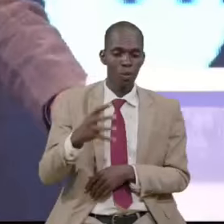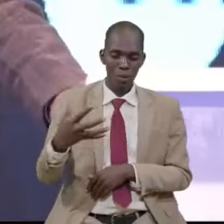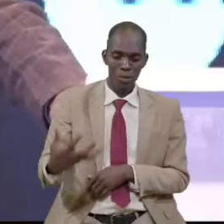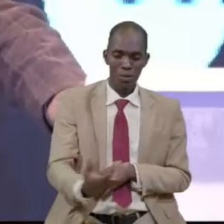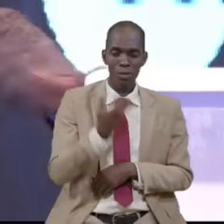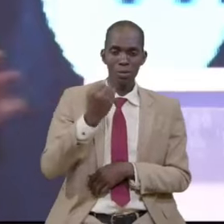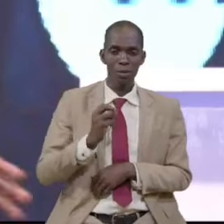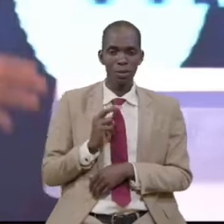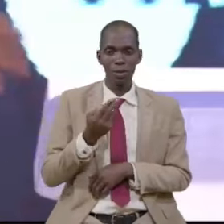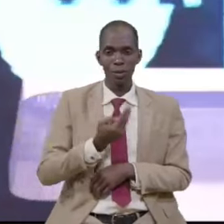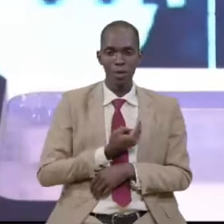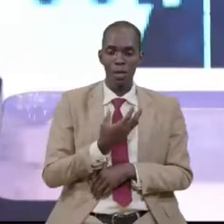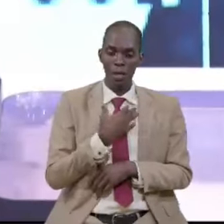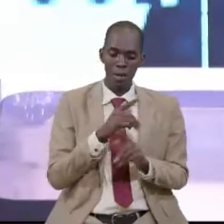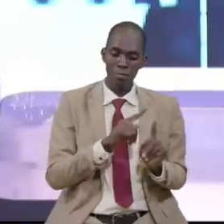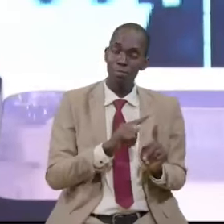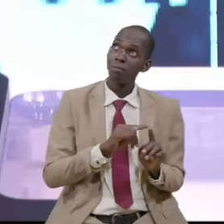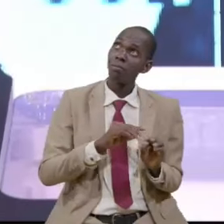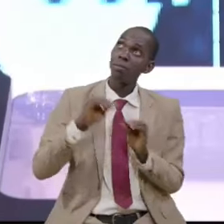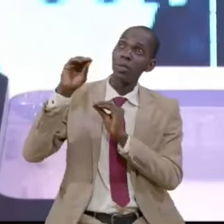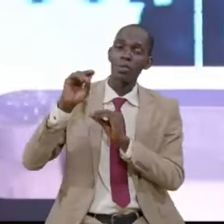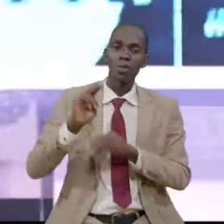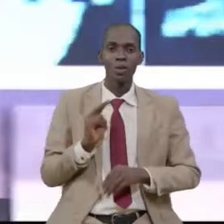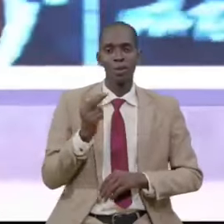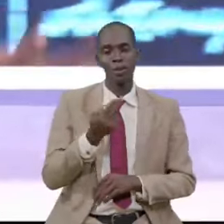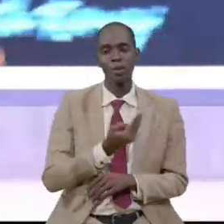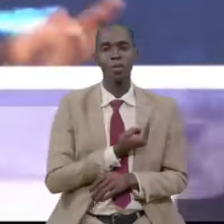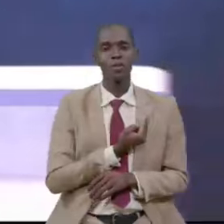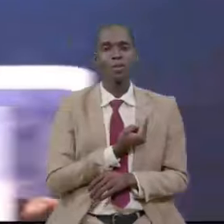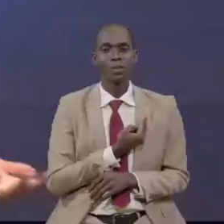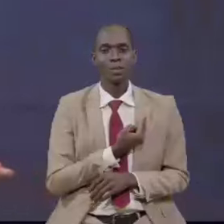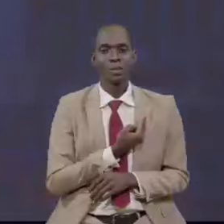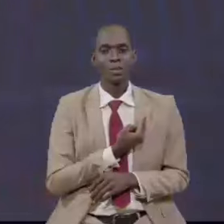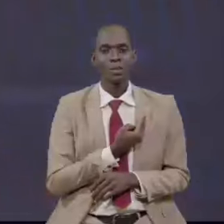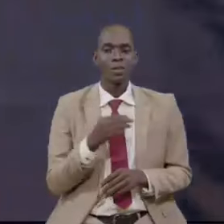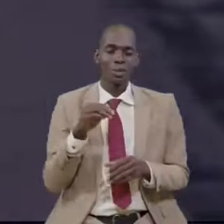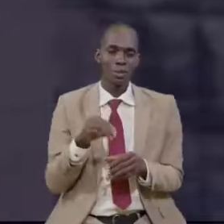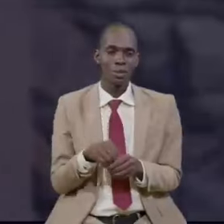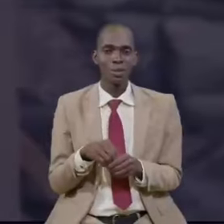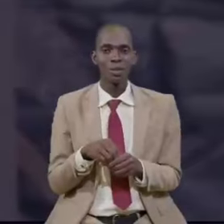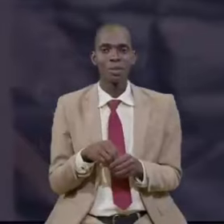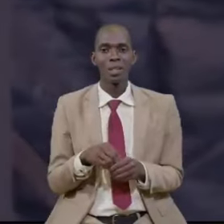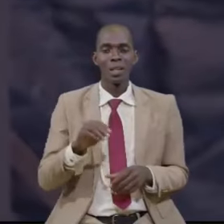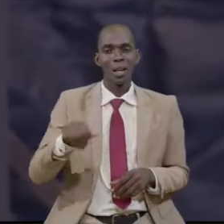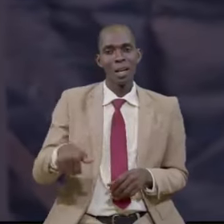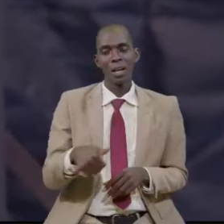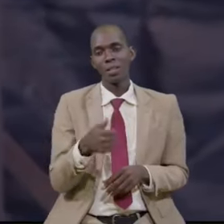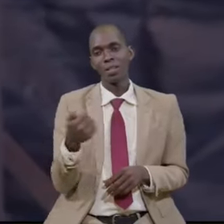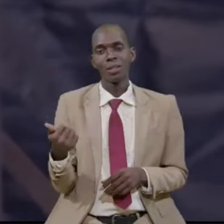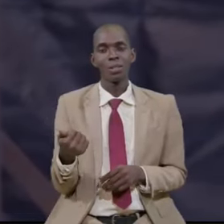us, transplant us in another place. But before